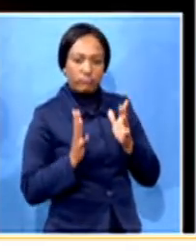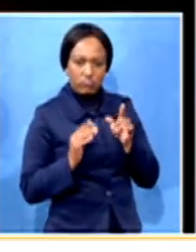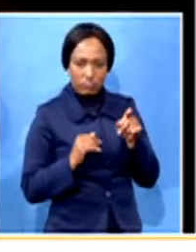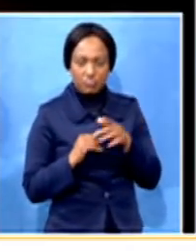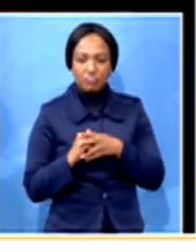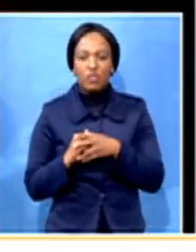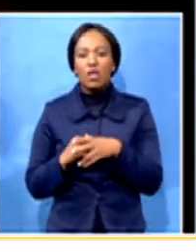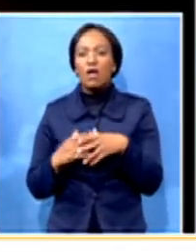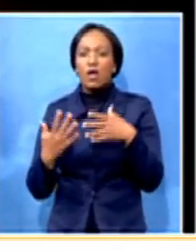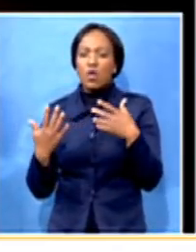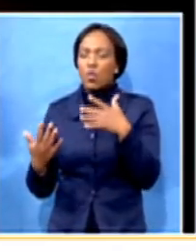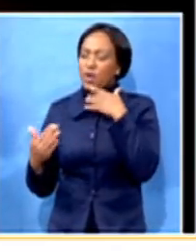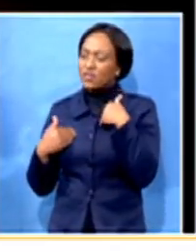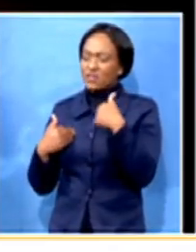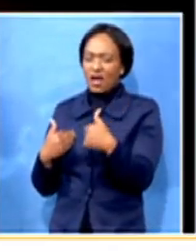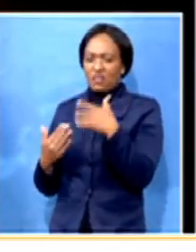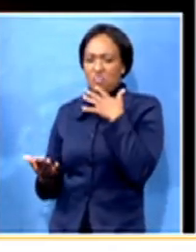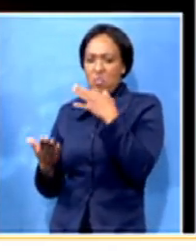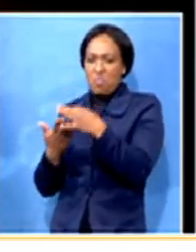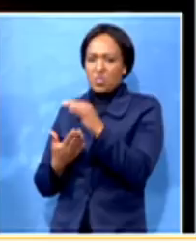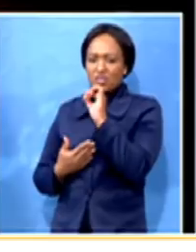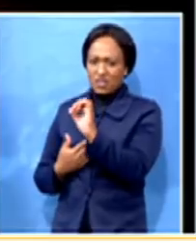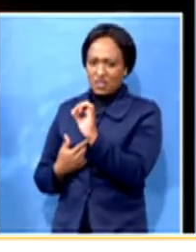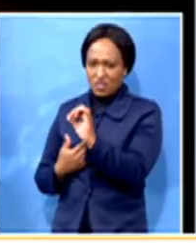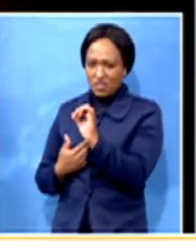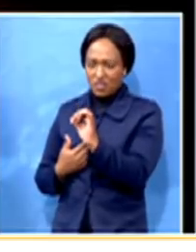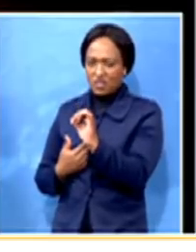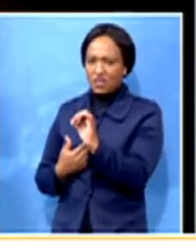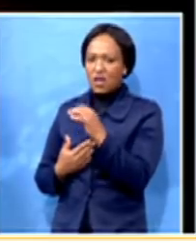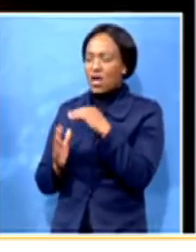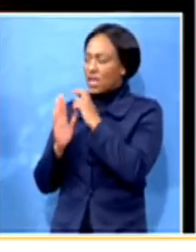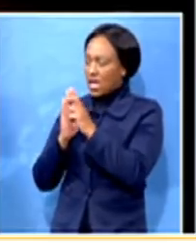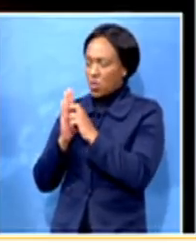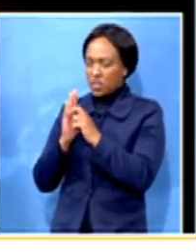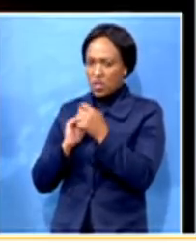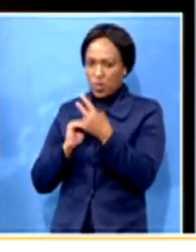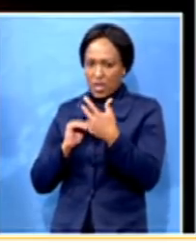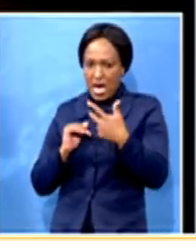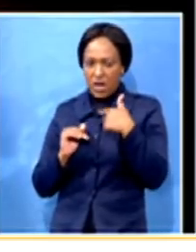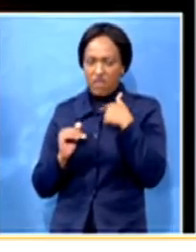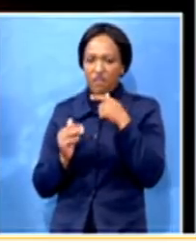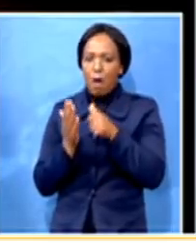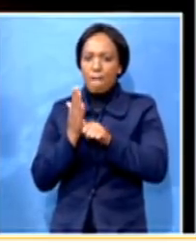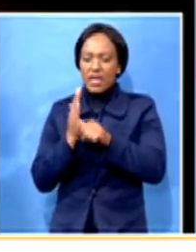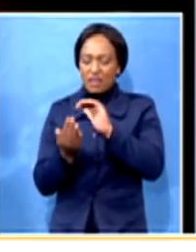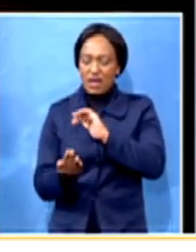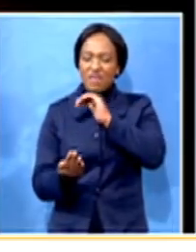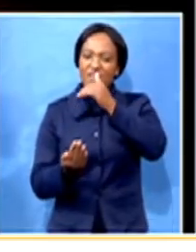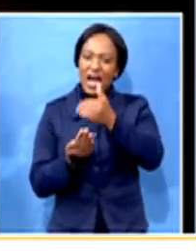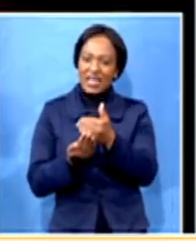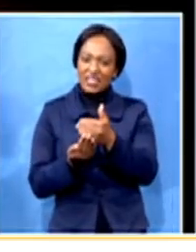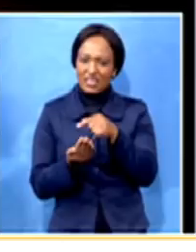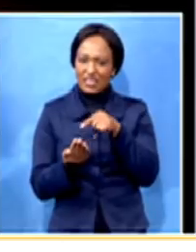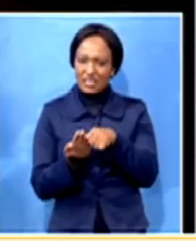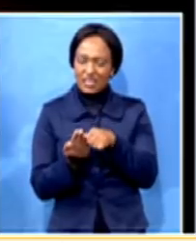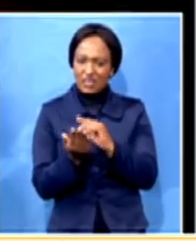that proposal on changes to the Regulation 28 of the Pension Funds Act, Khaya. This, of course,